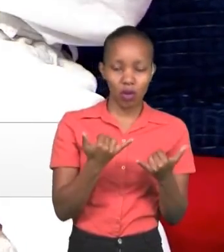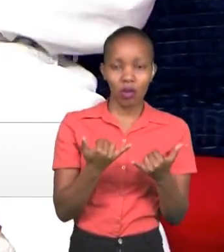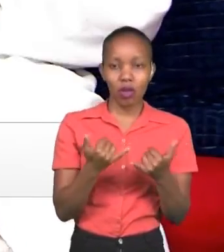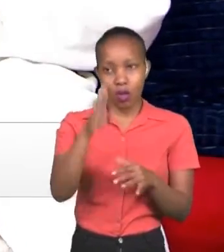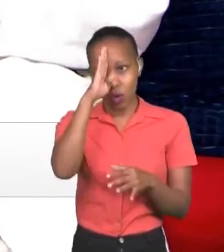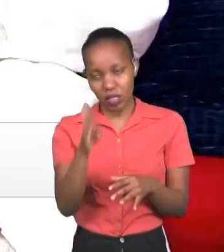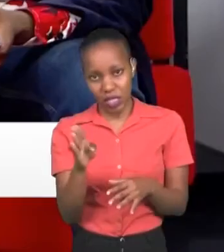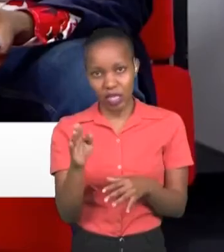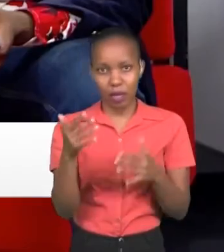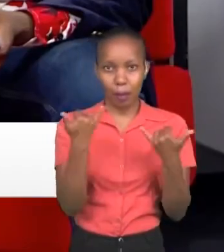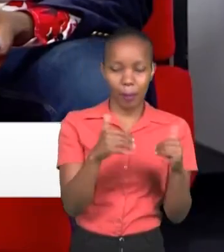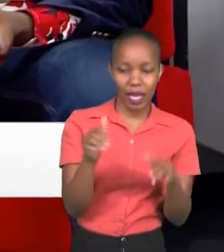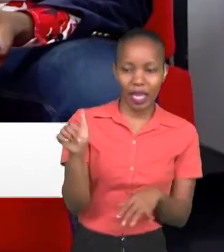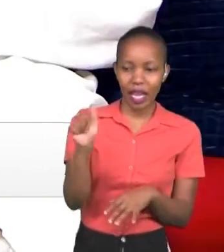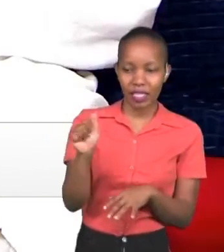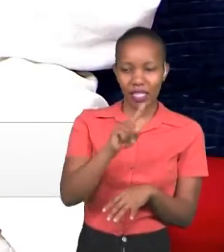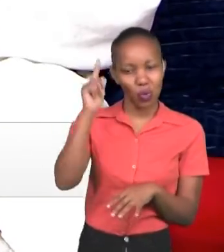Sunday, prediction yako? Hai.